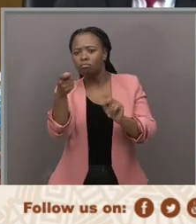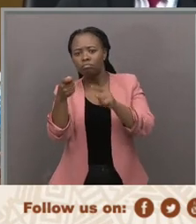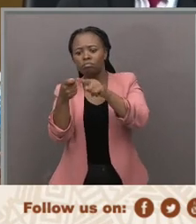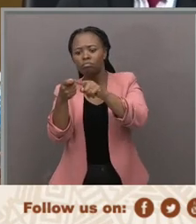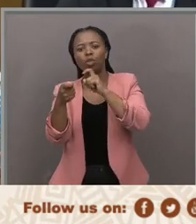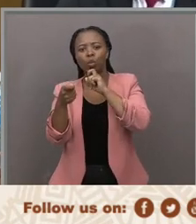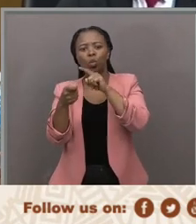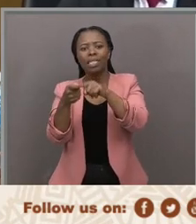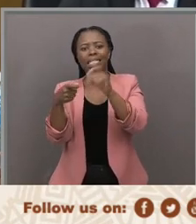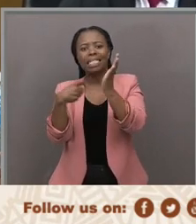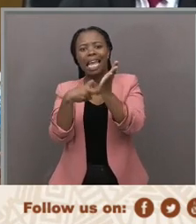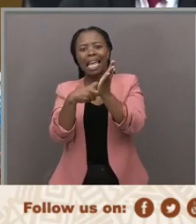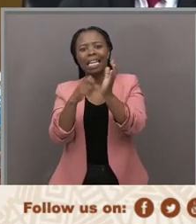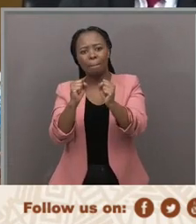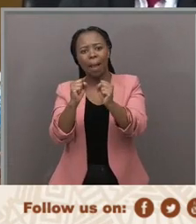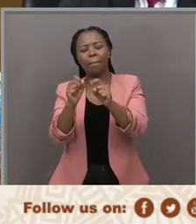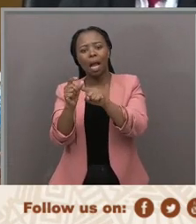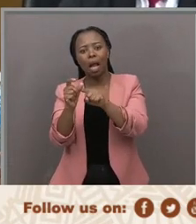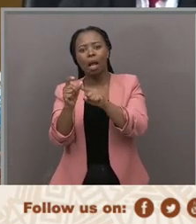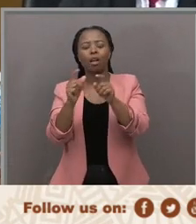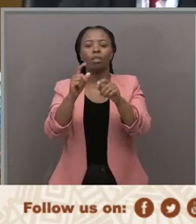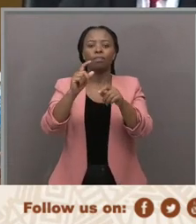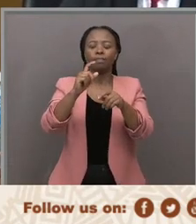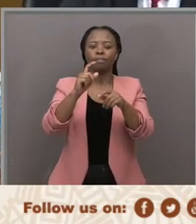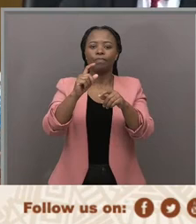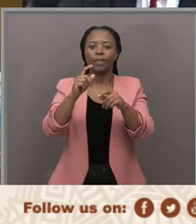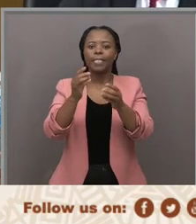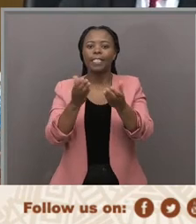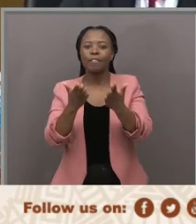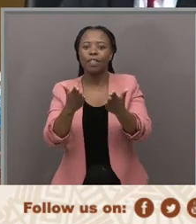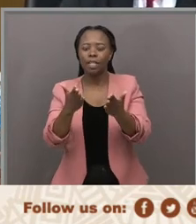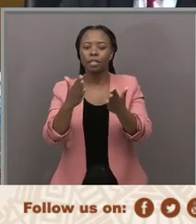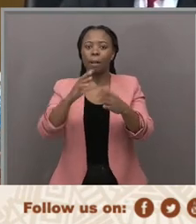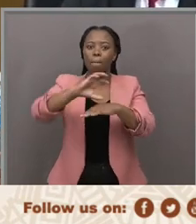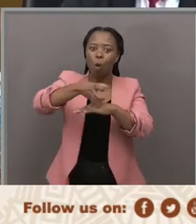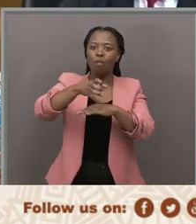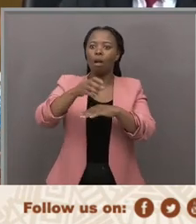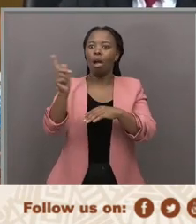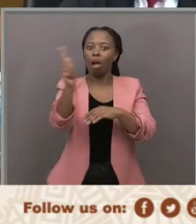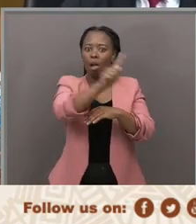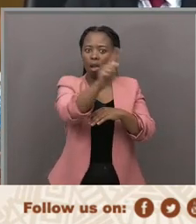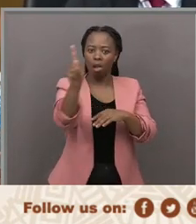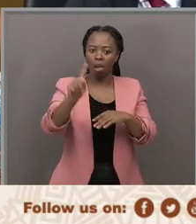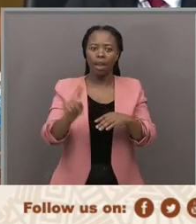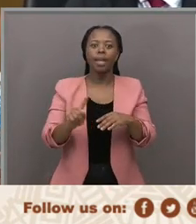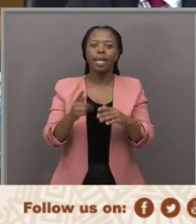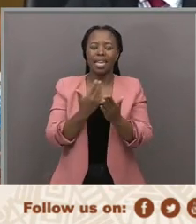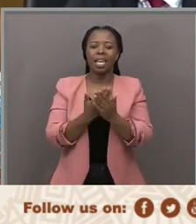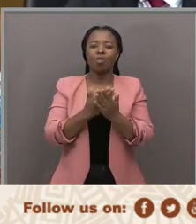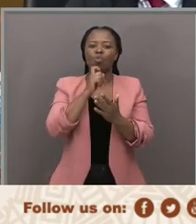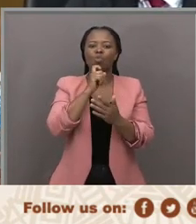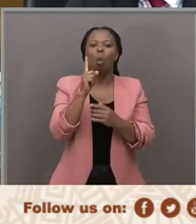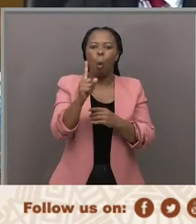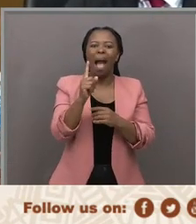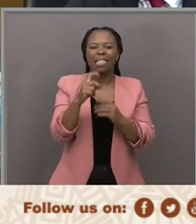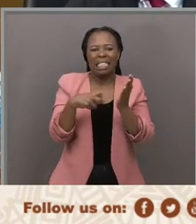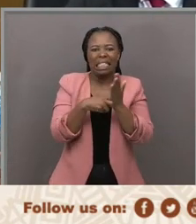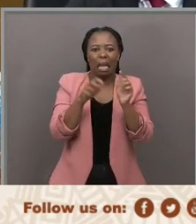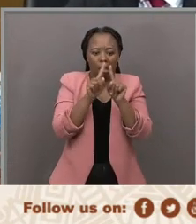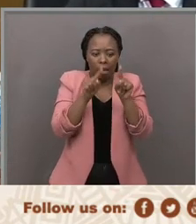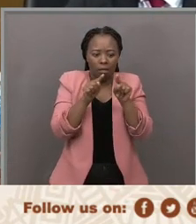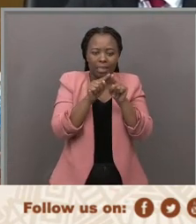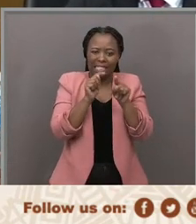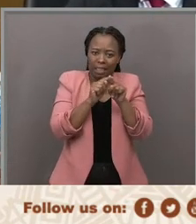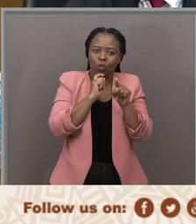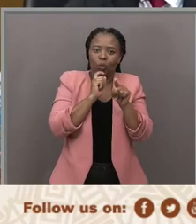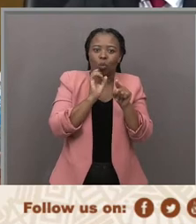train services in our province. We are also working with the taxi industry, which is a critical